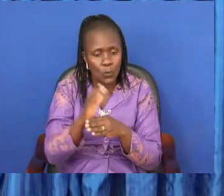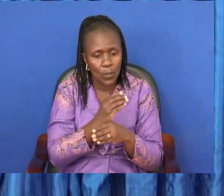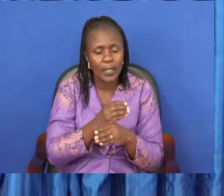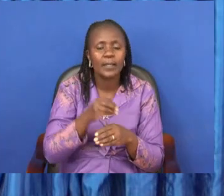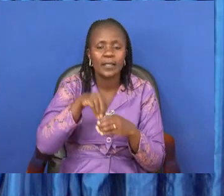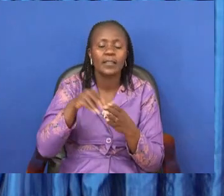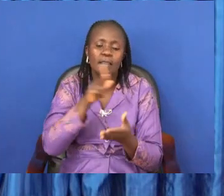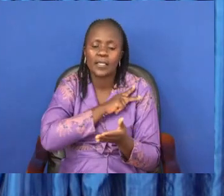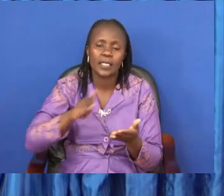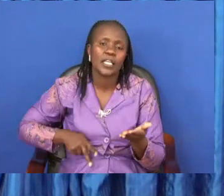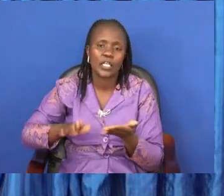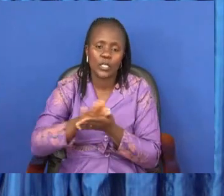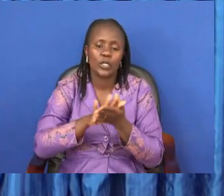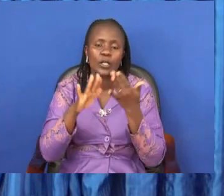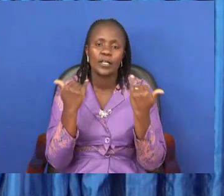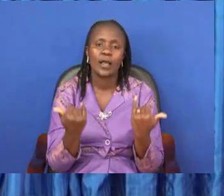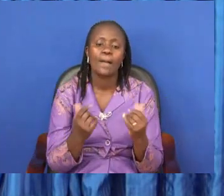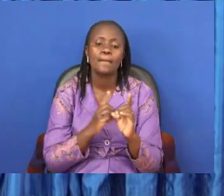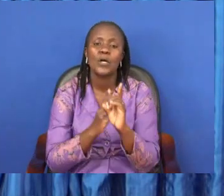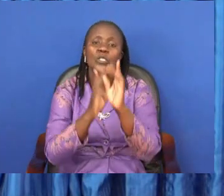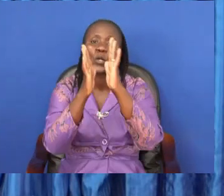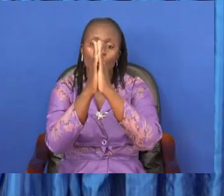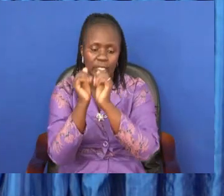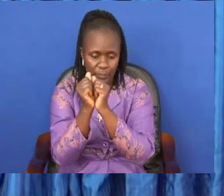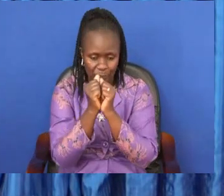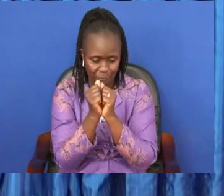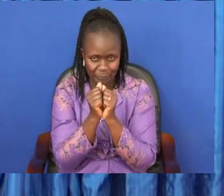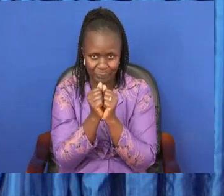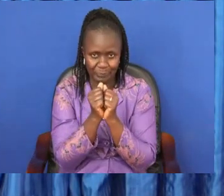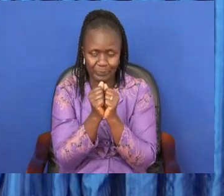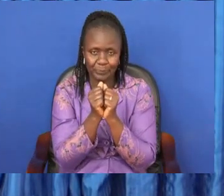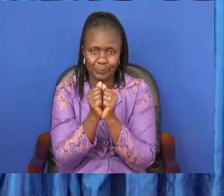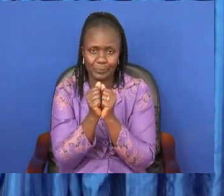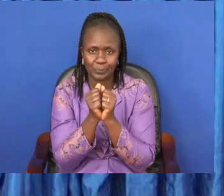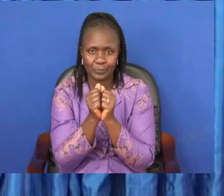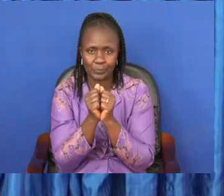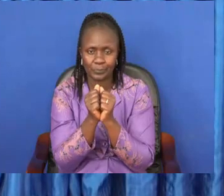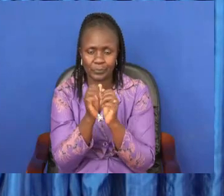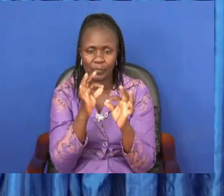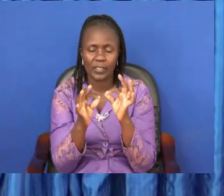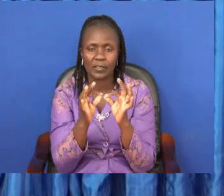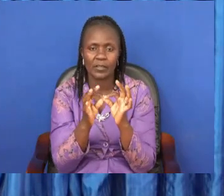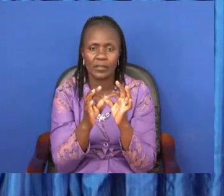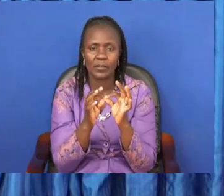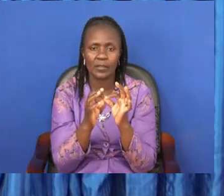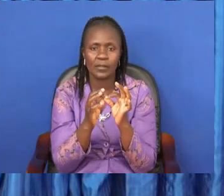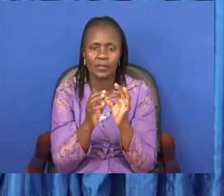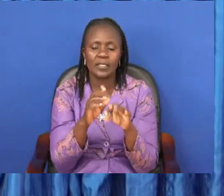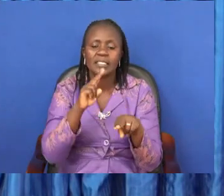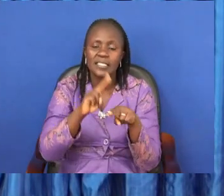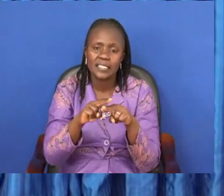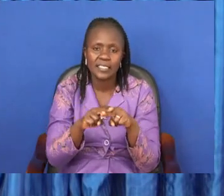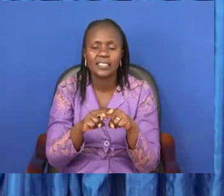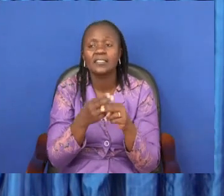kingdom. Now let us recite together the Apostles' Creed. And if you are there